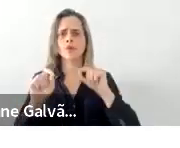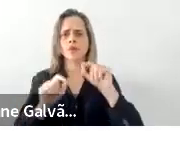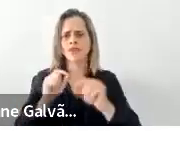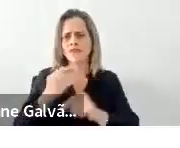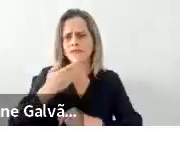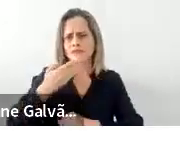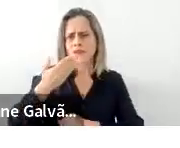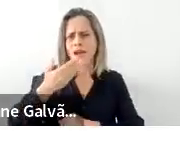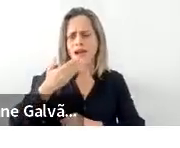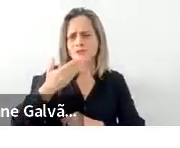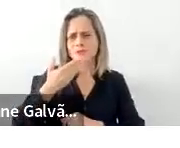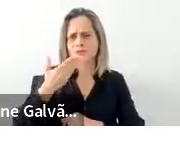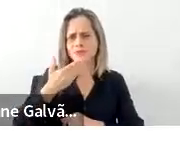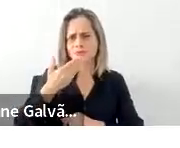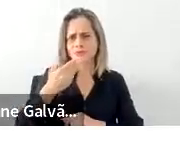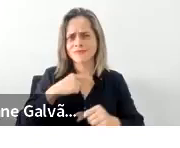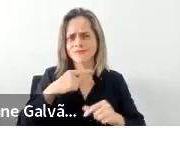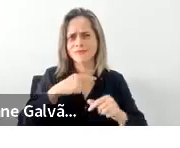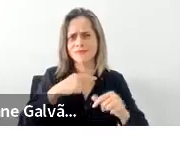This is hard.